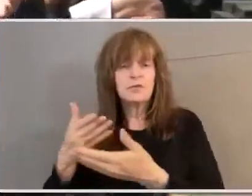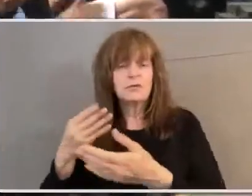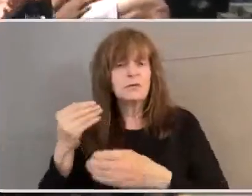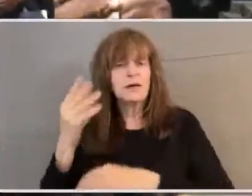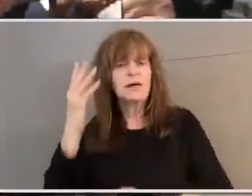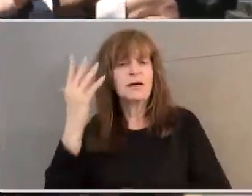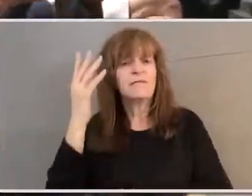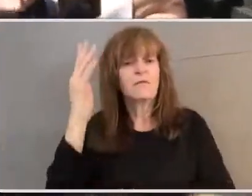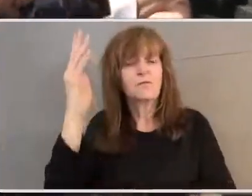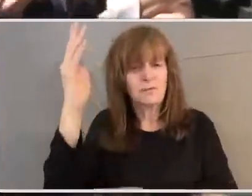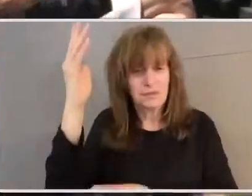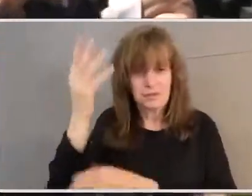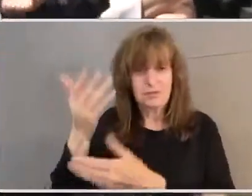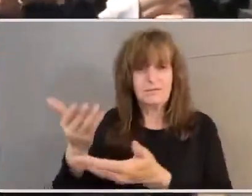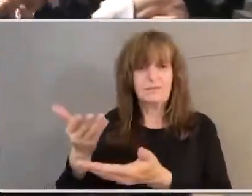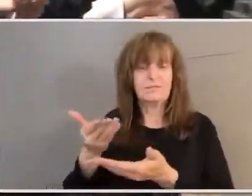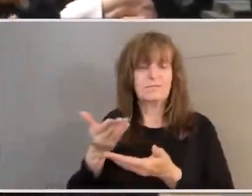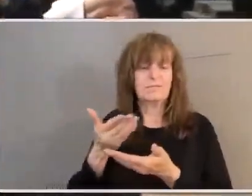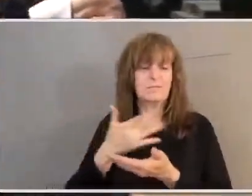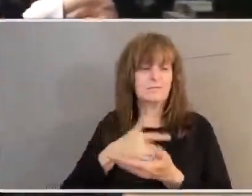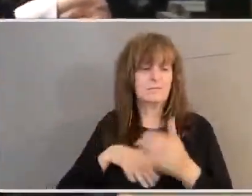office.